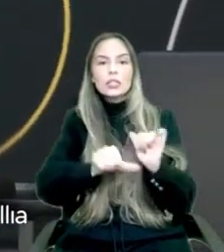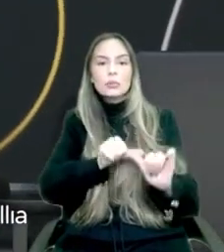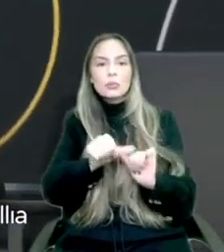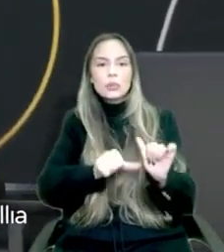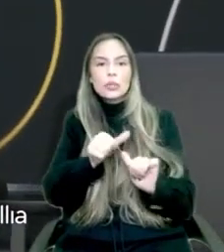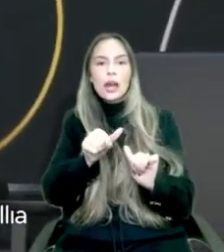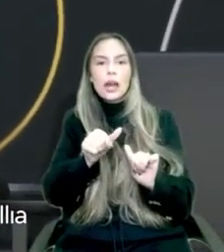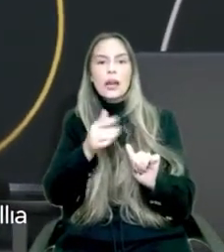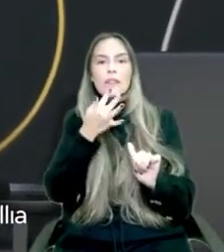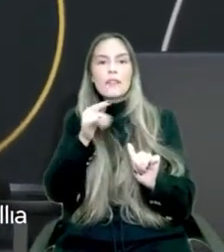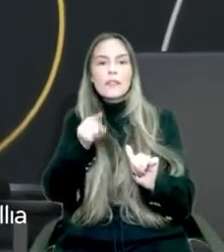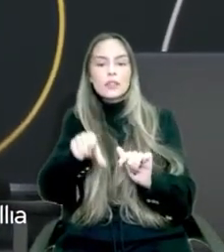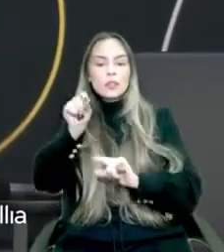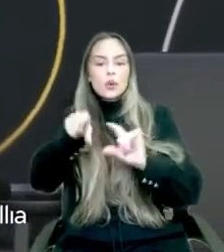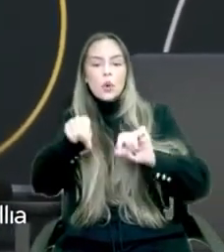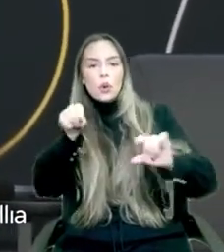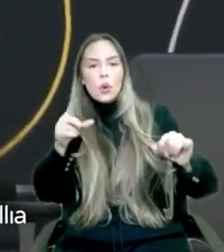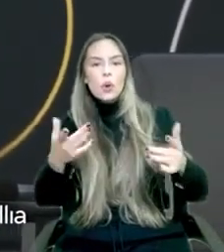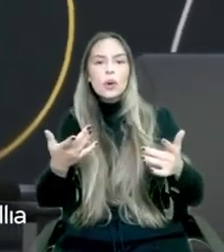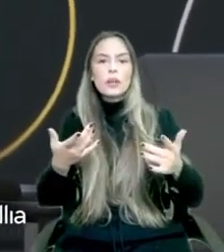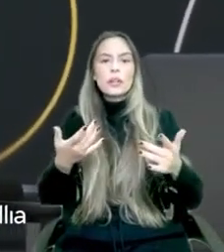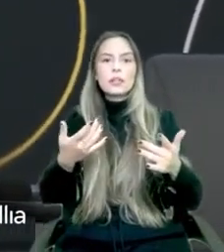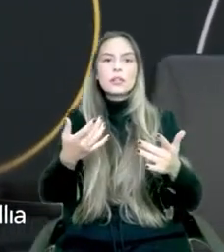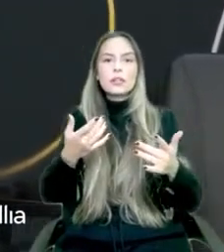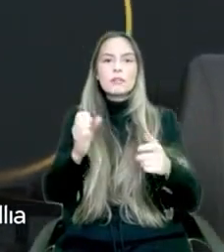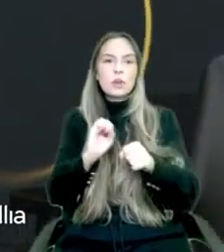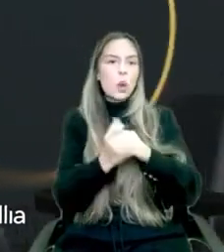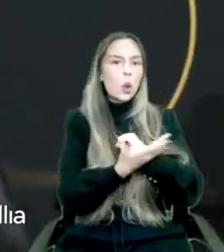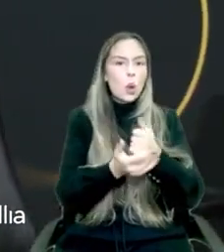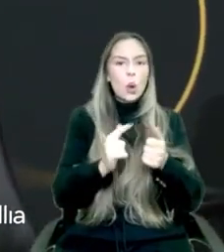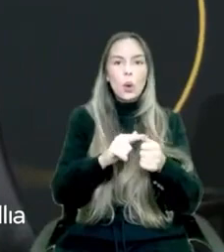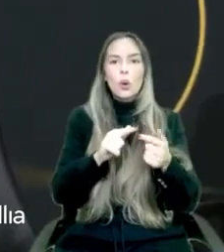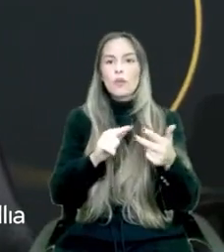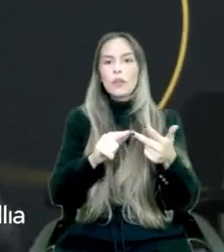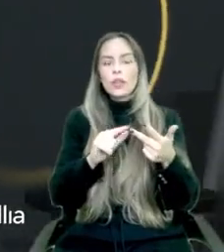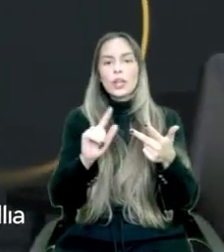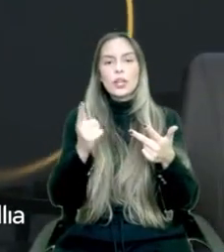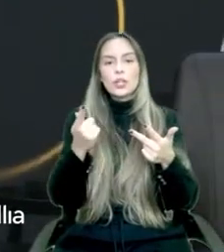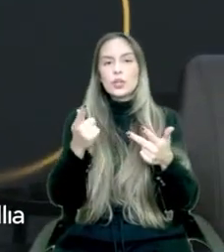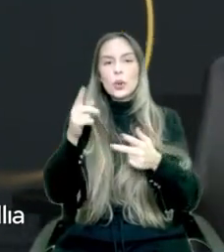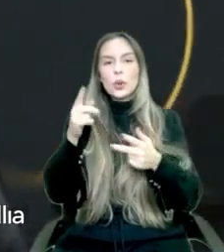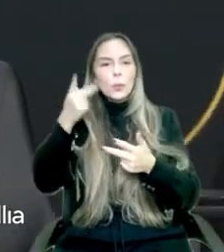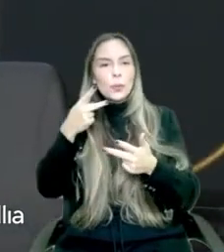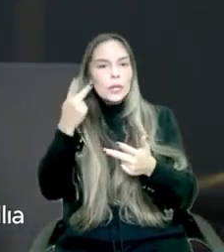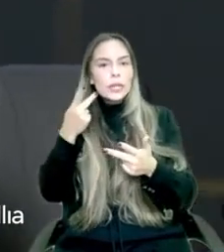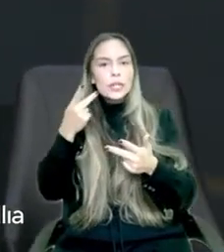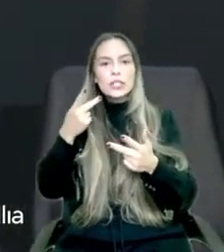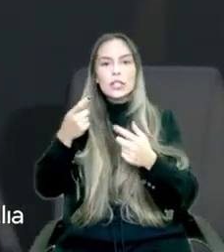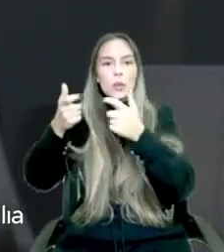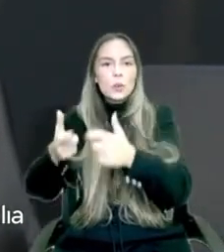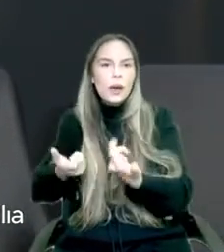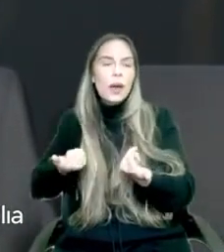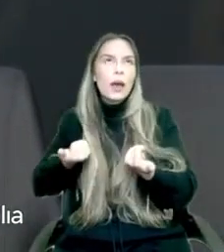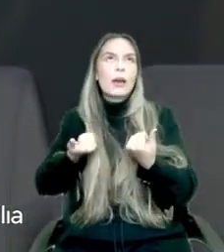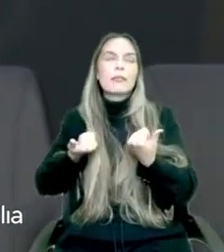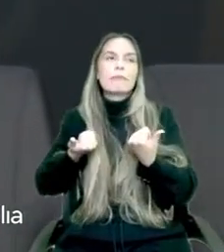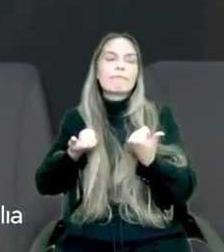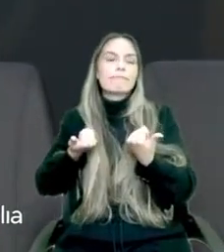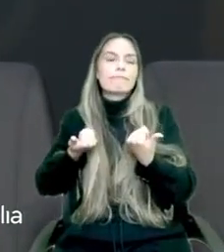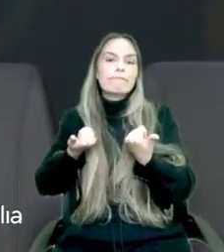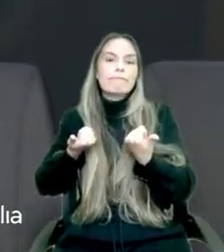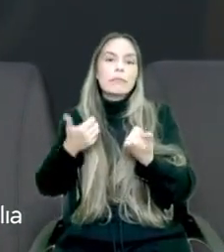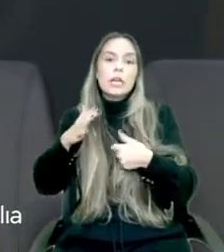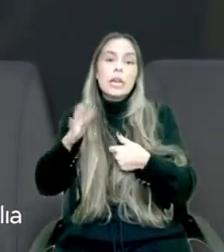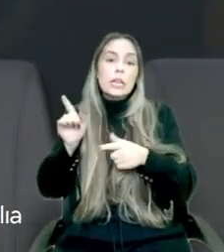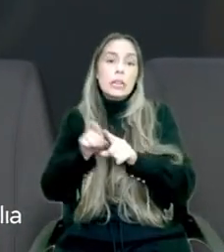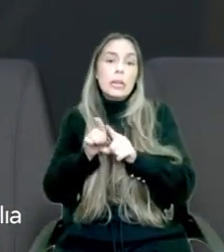preferences or COVID or geopolitical events or whatever it is. And that includes